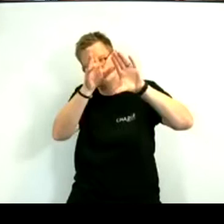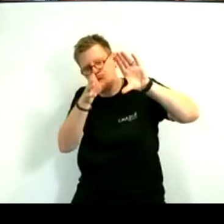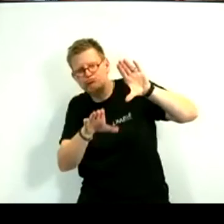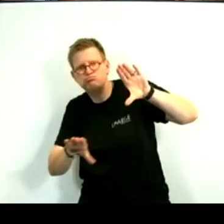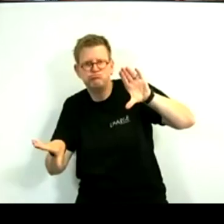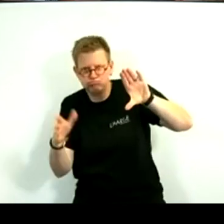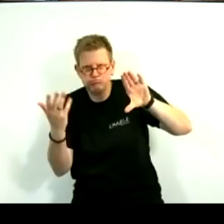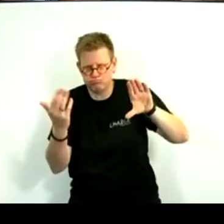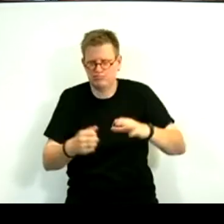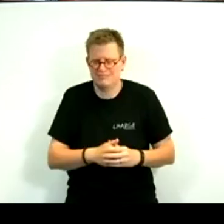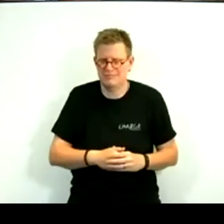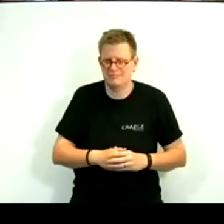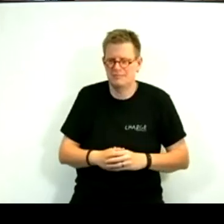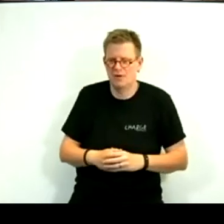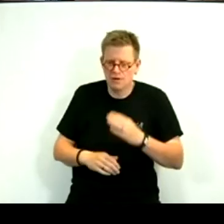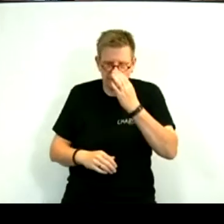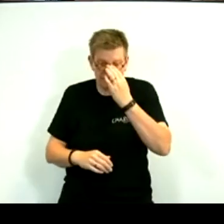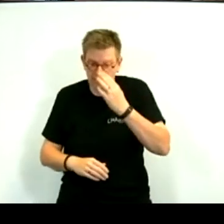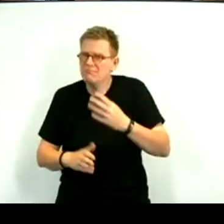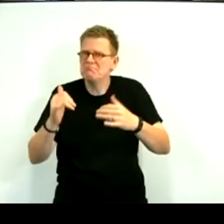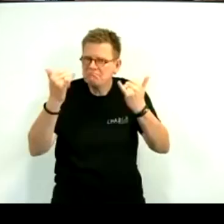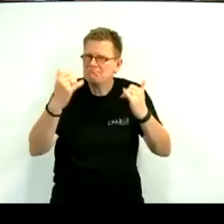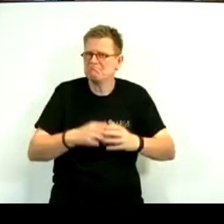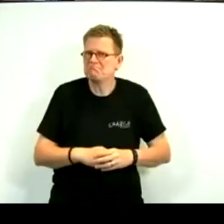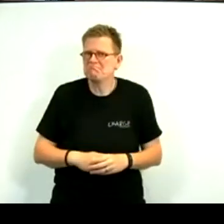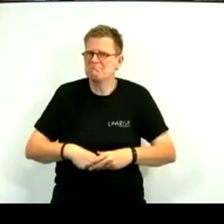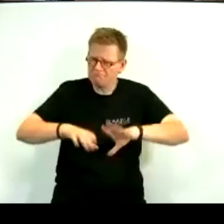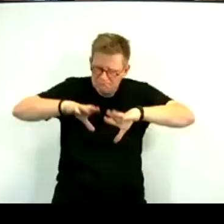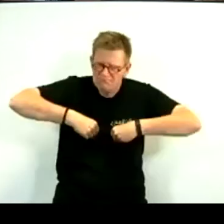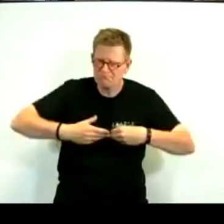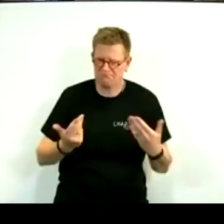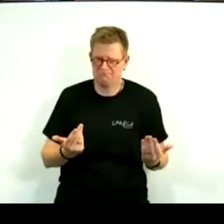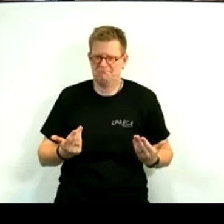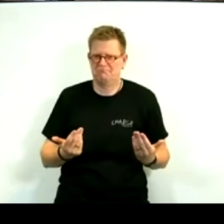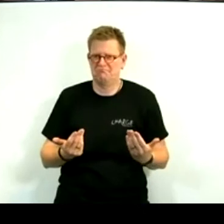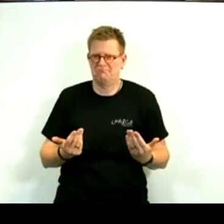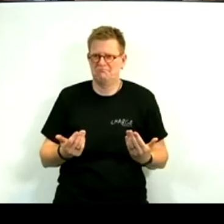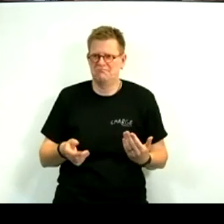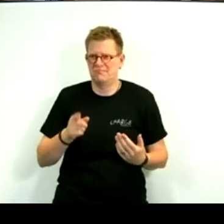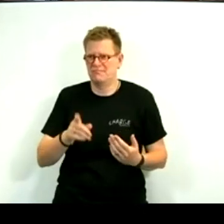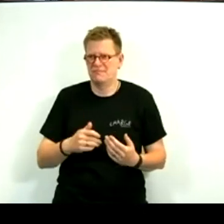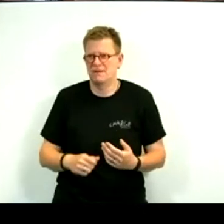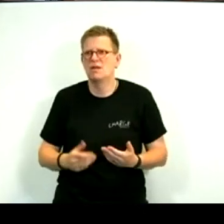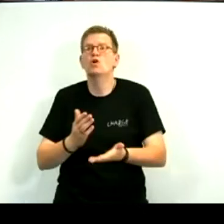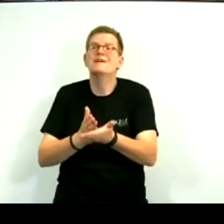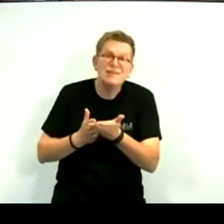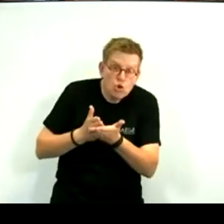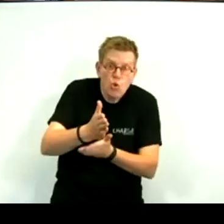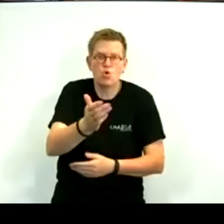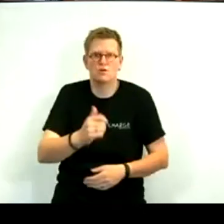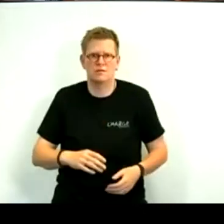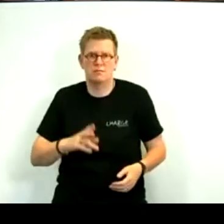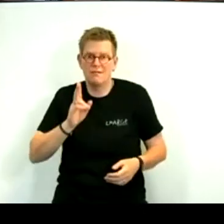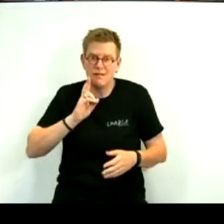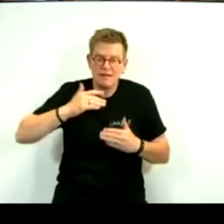children have achieved when they do this. Okay, we don't want Jonas doing this for hours every day for the rest of his life. But